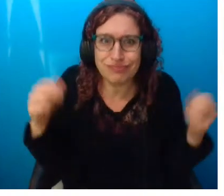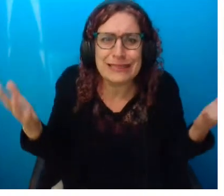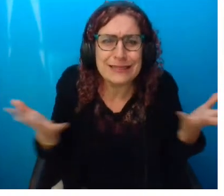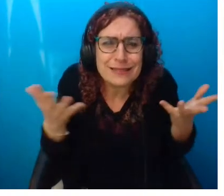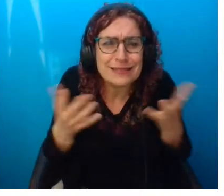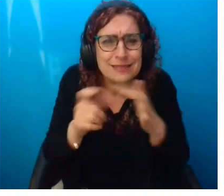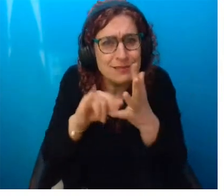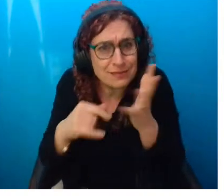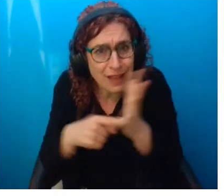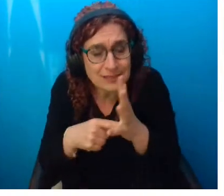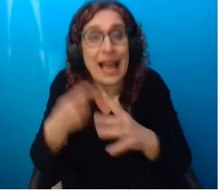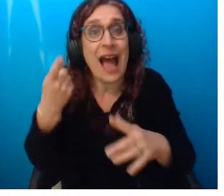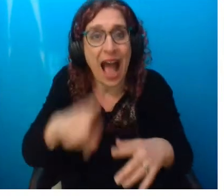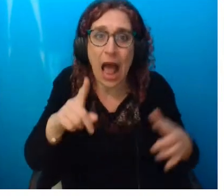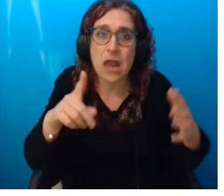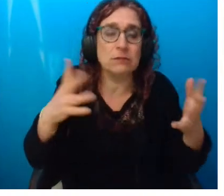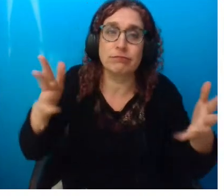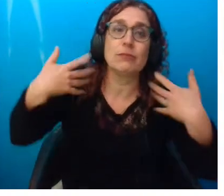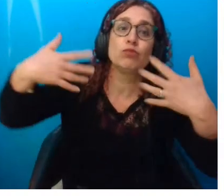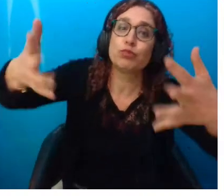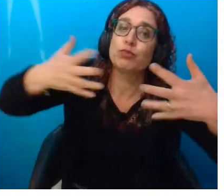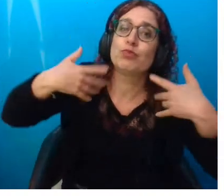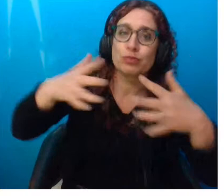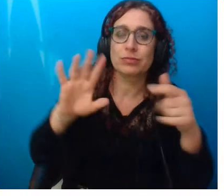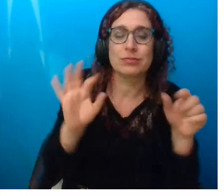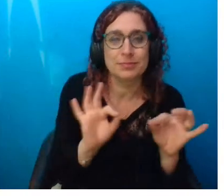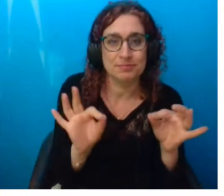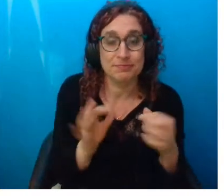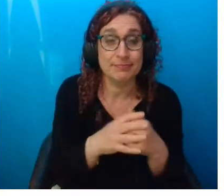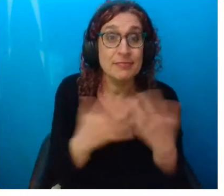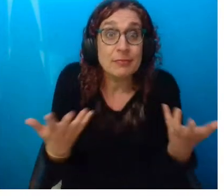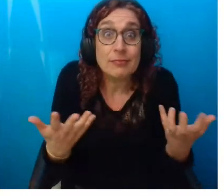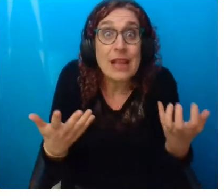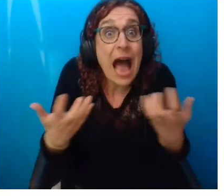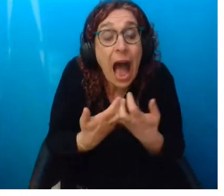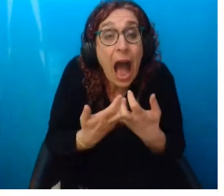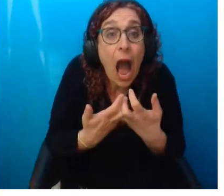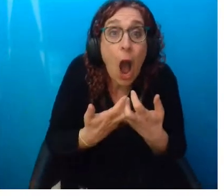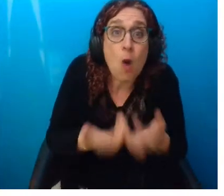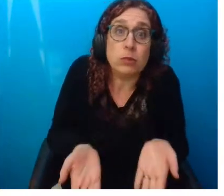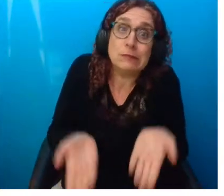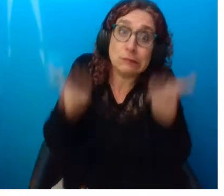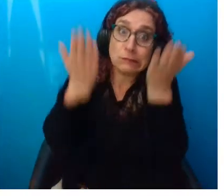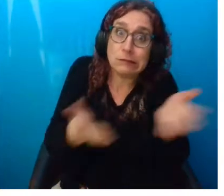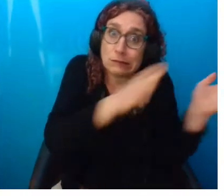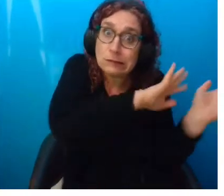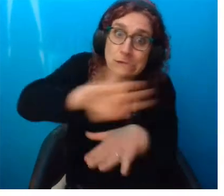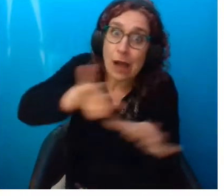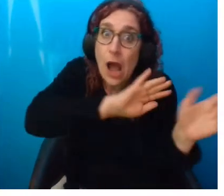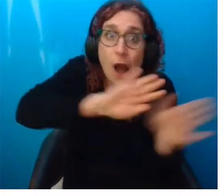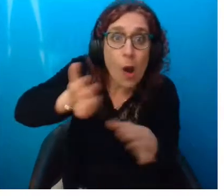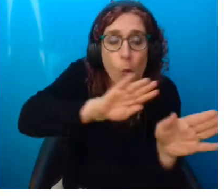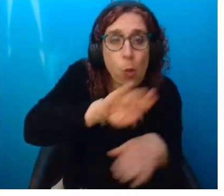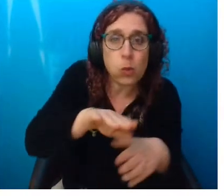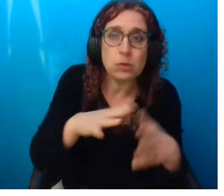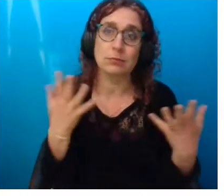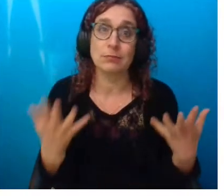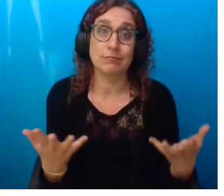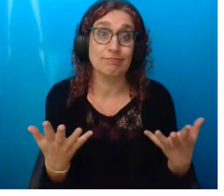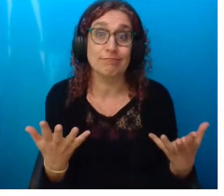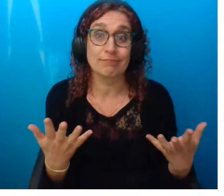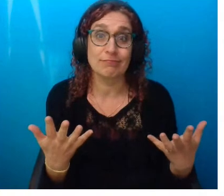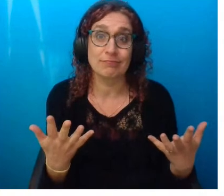of then removing that from the environment and improving the eczema, well, there is